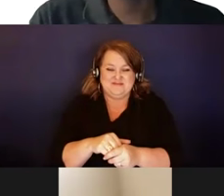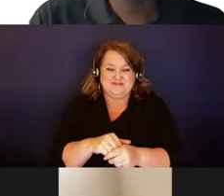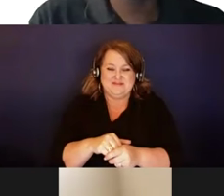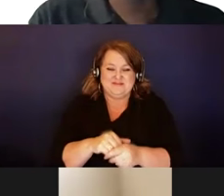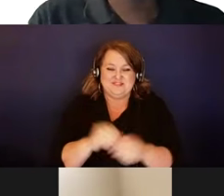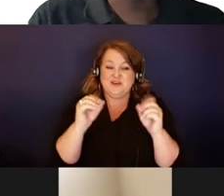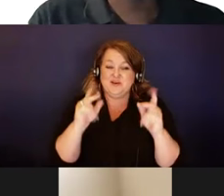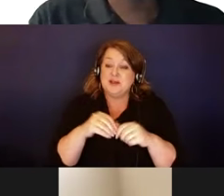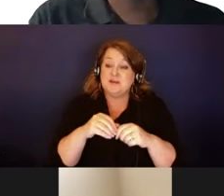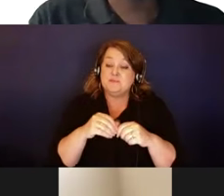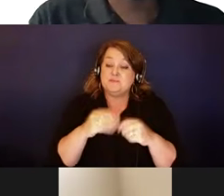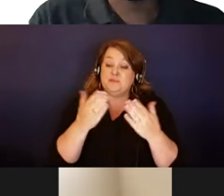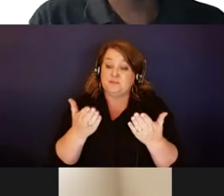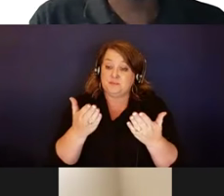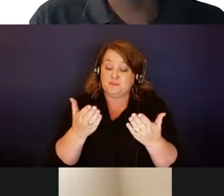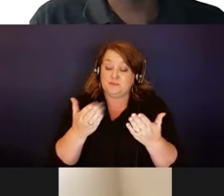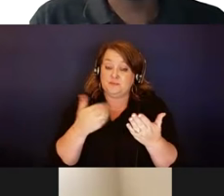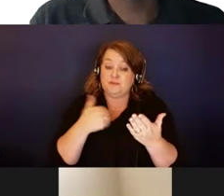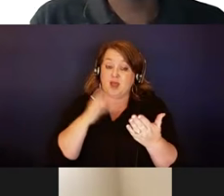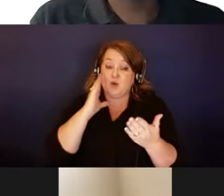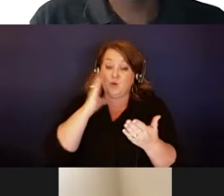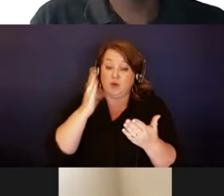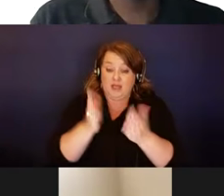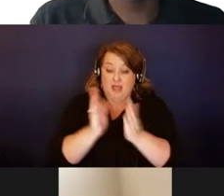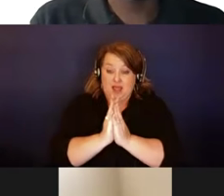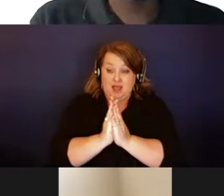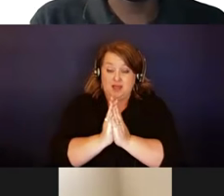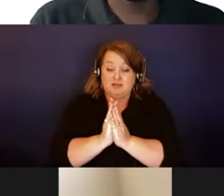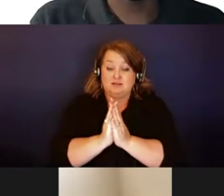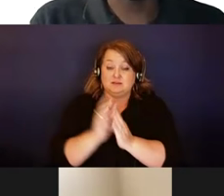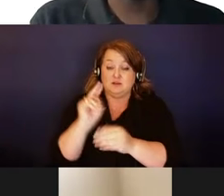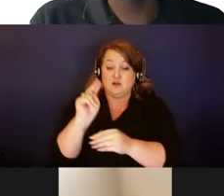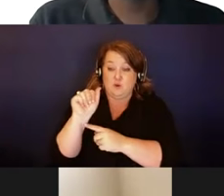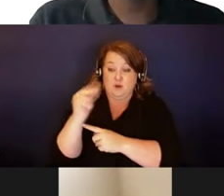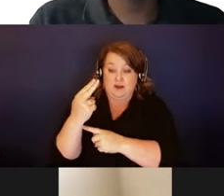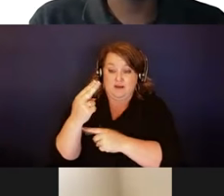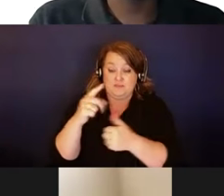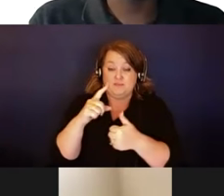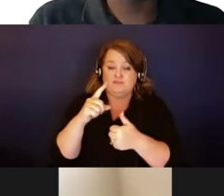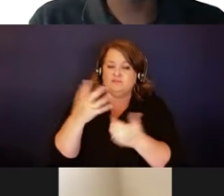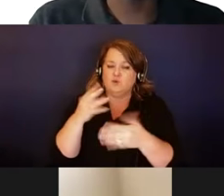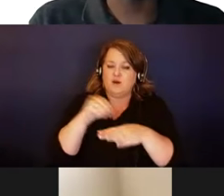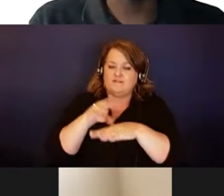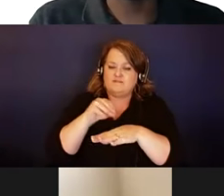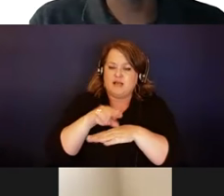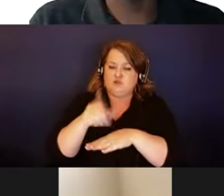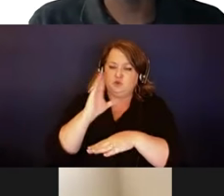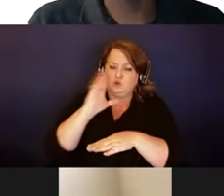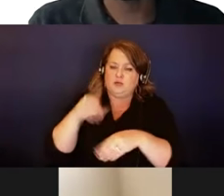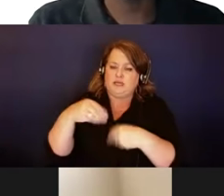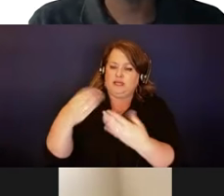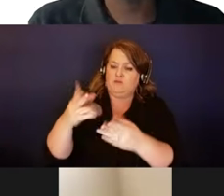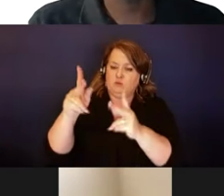alrighty. So I'm gonna ask this question starting with you, Noah. What advice would you give to a person who would want to